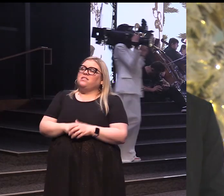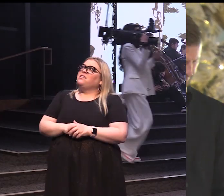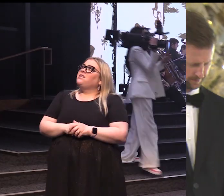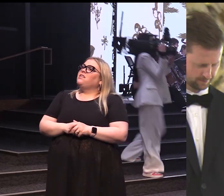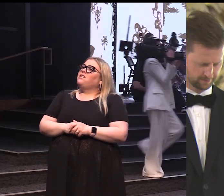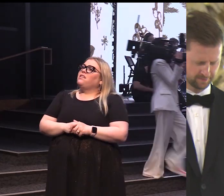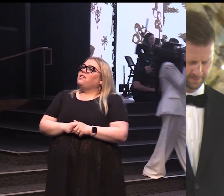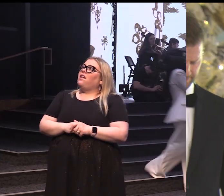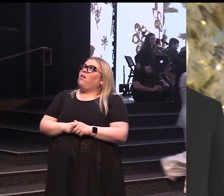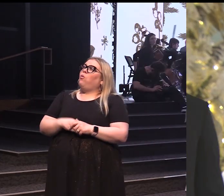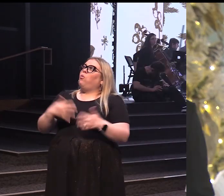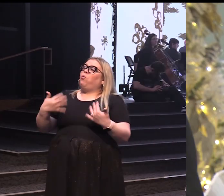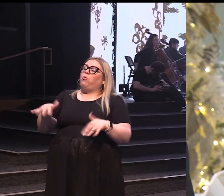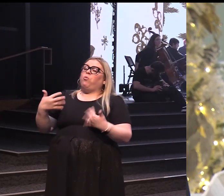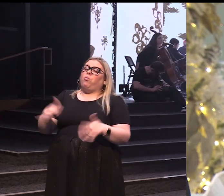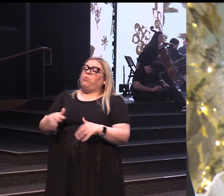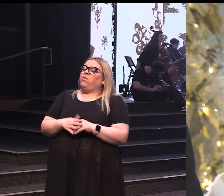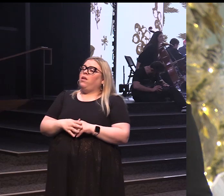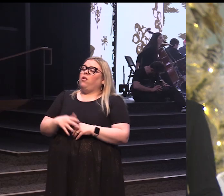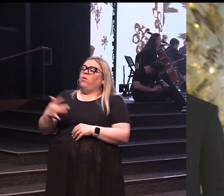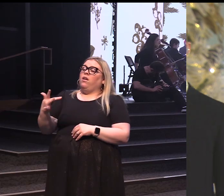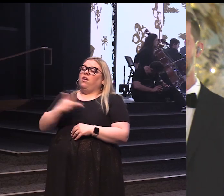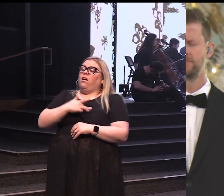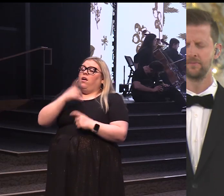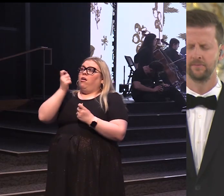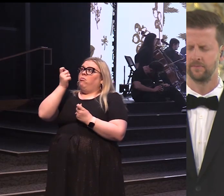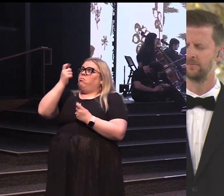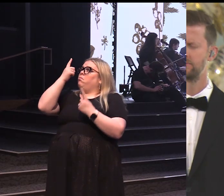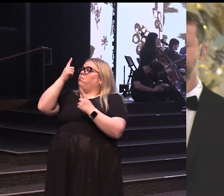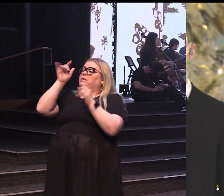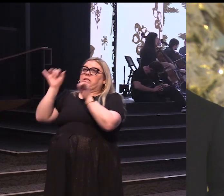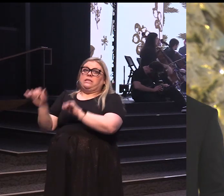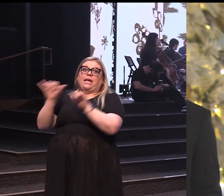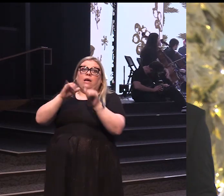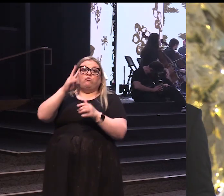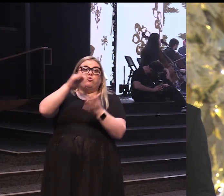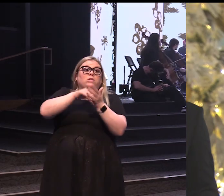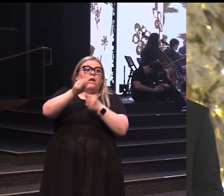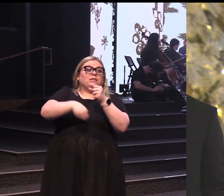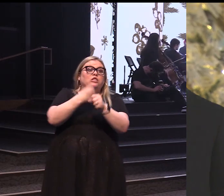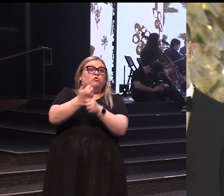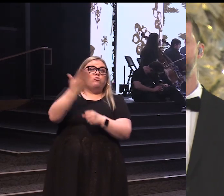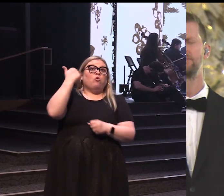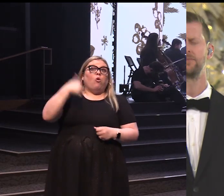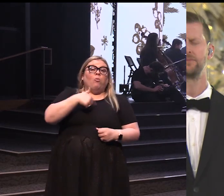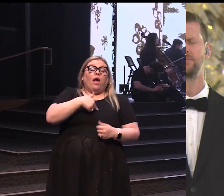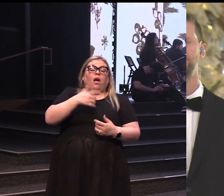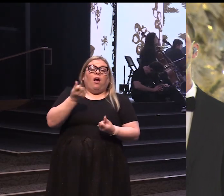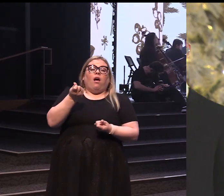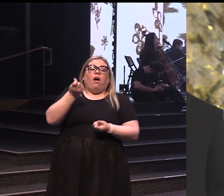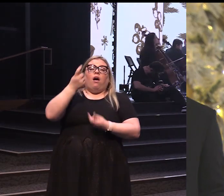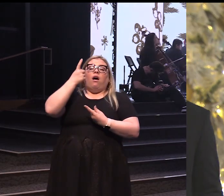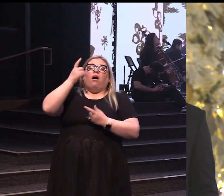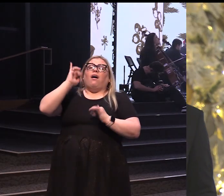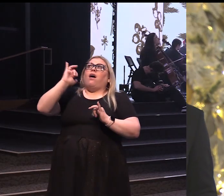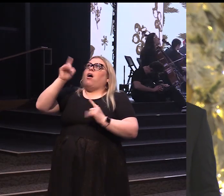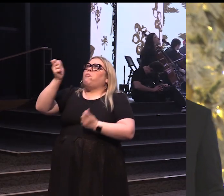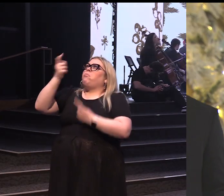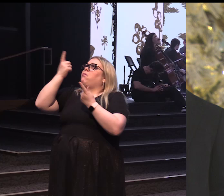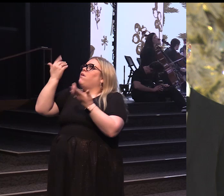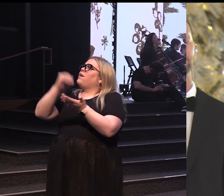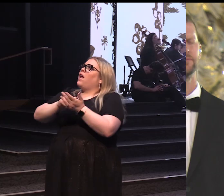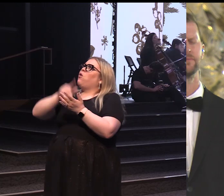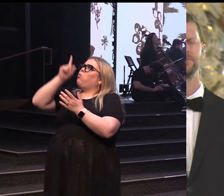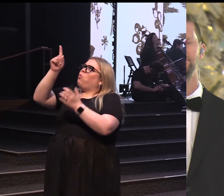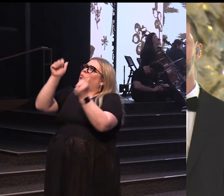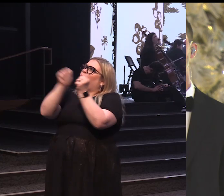Lord, the revelation of that is as fresh today as it was 2,000 years ago when you were born. You are with us,